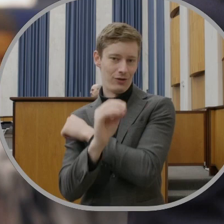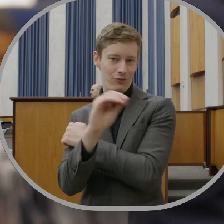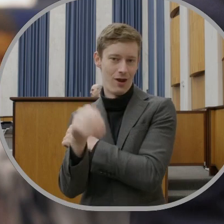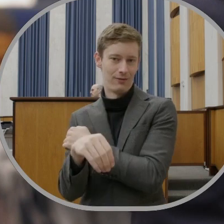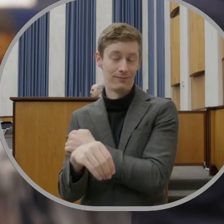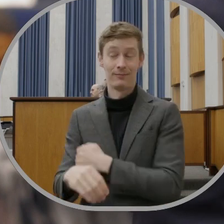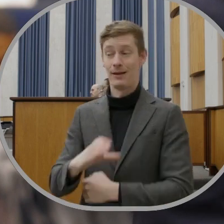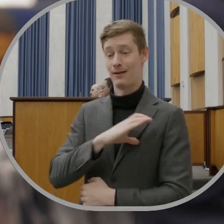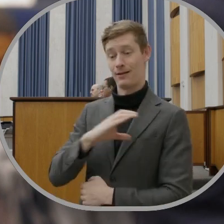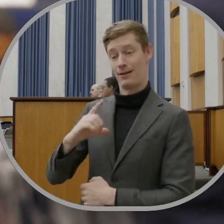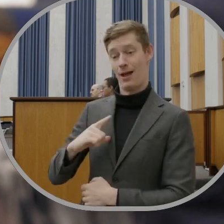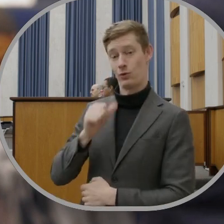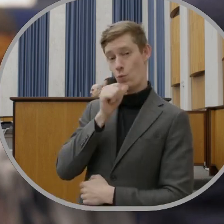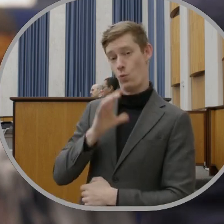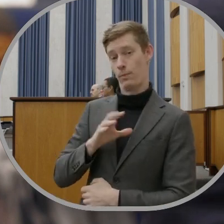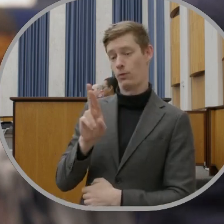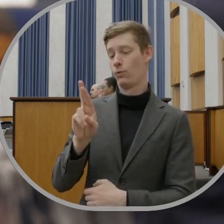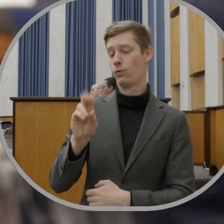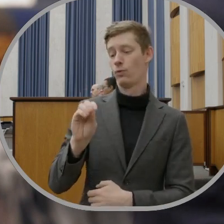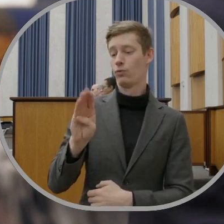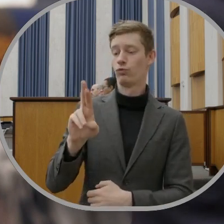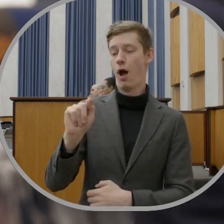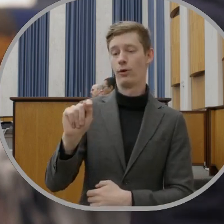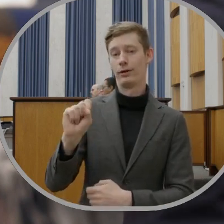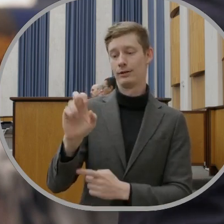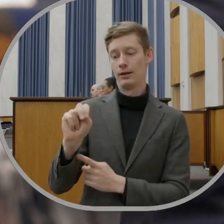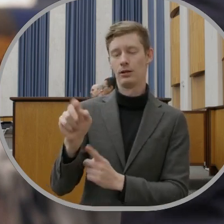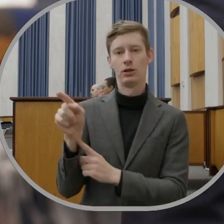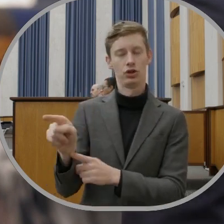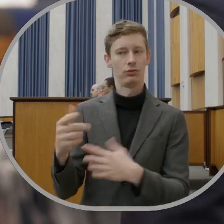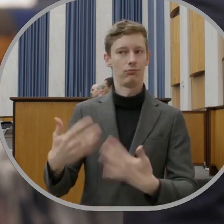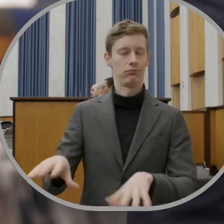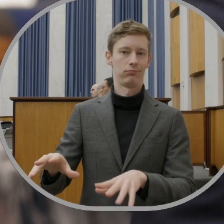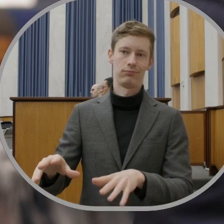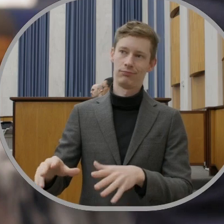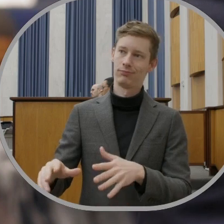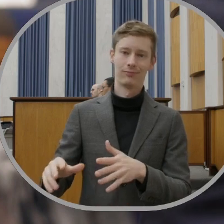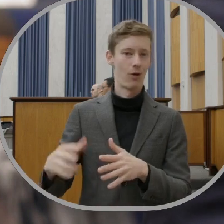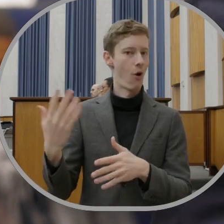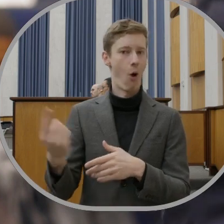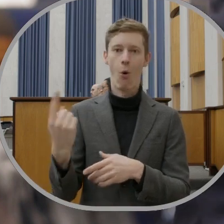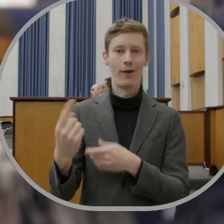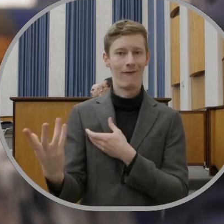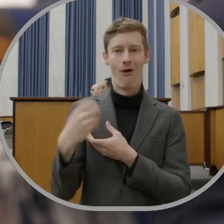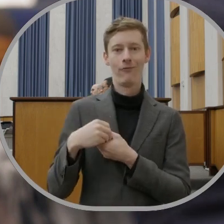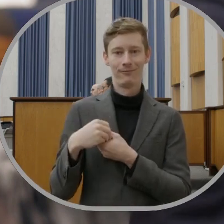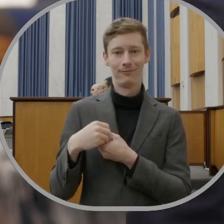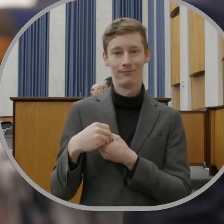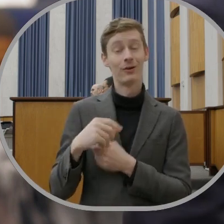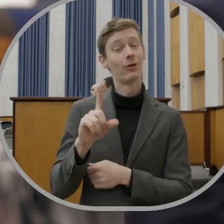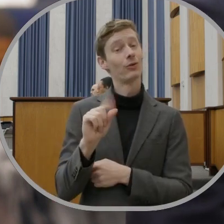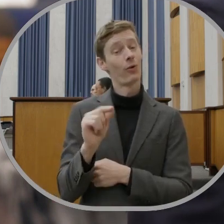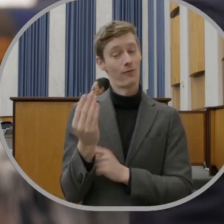Councilwoman Robertson has been at the forefront of these intentional poverty mitigation investments. In 2014, the City